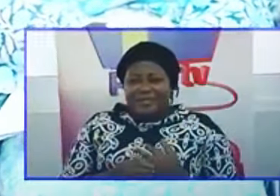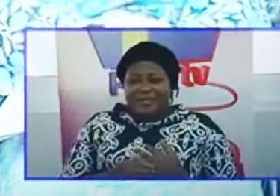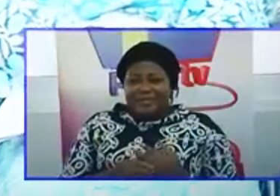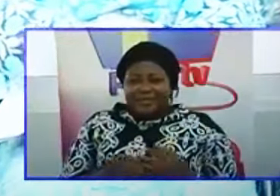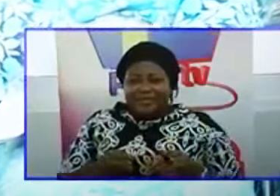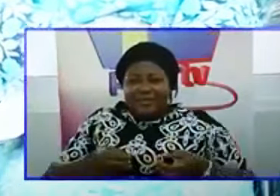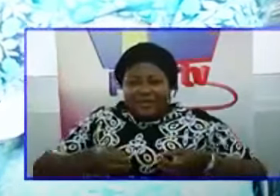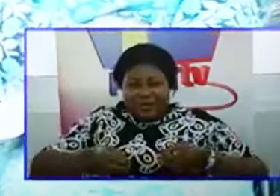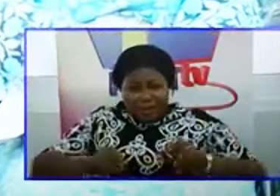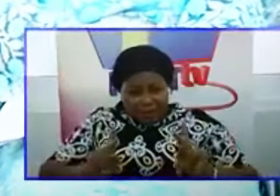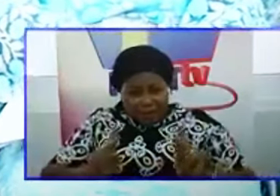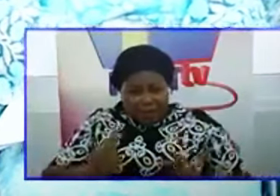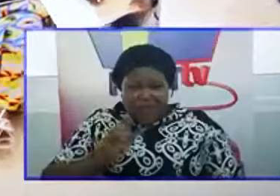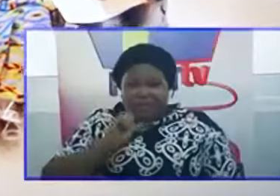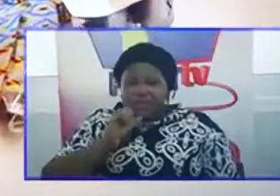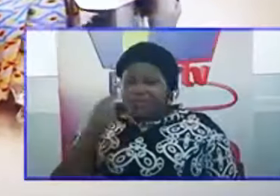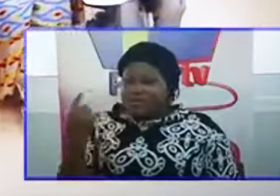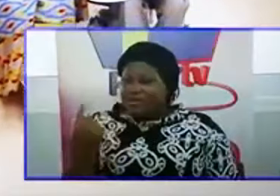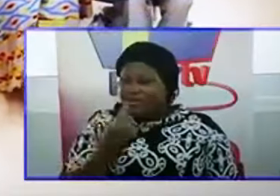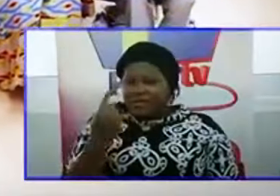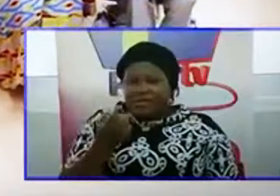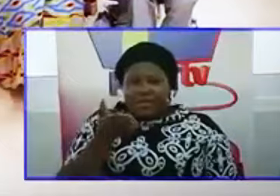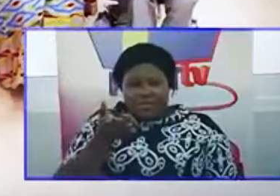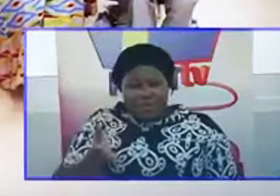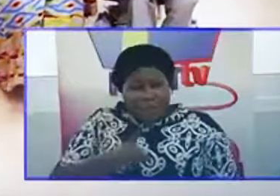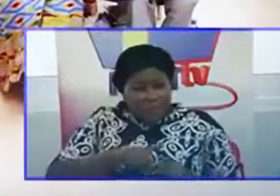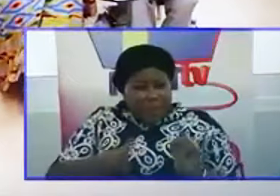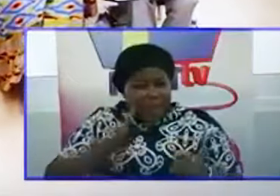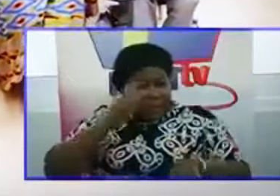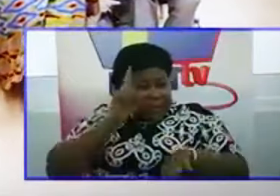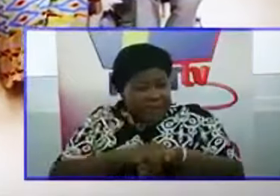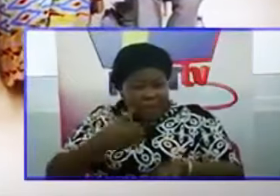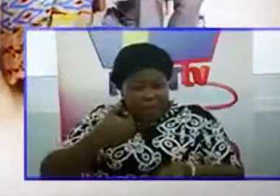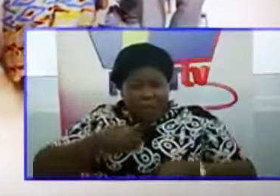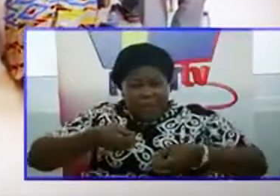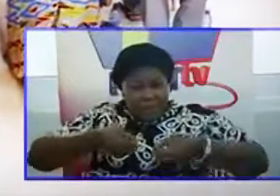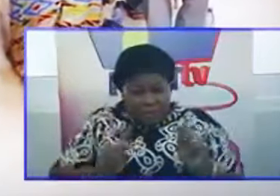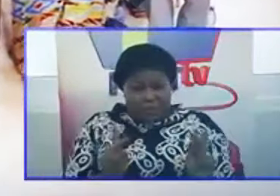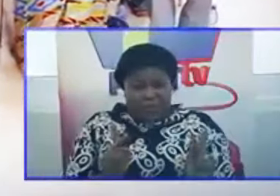Opportunity is not always there. But when you have it,